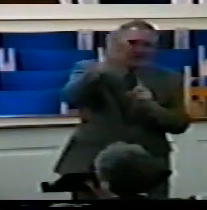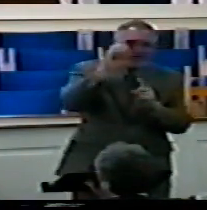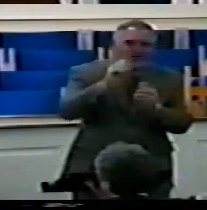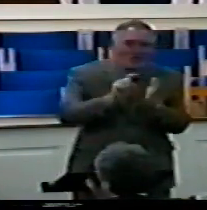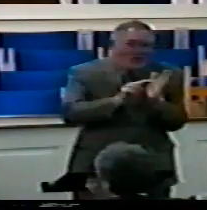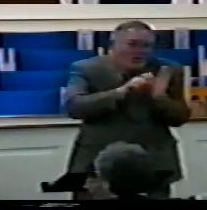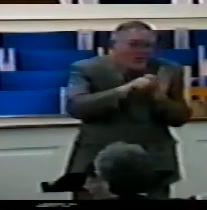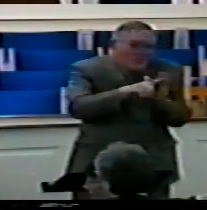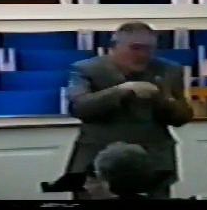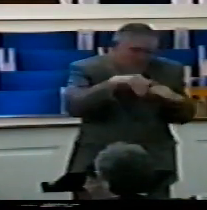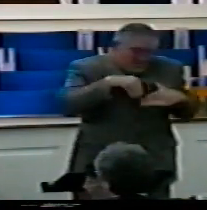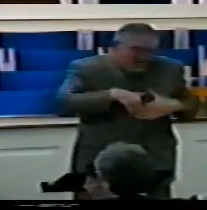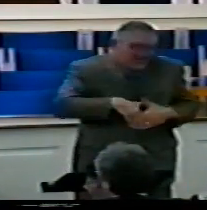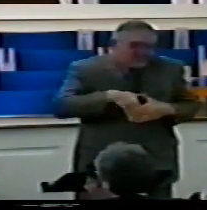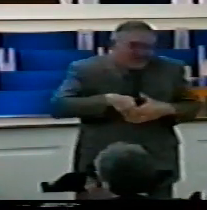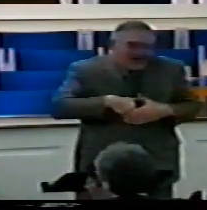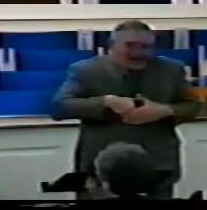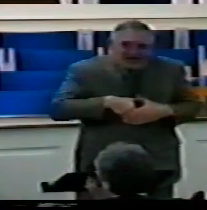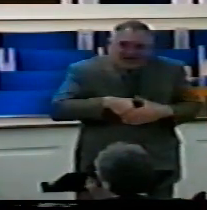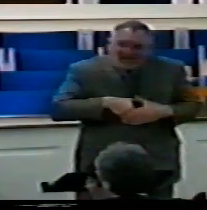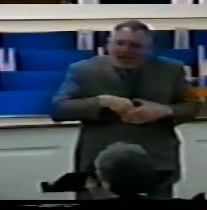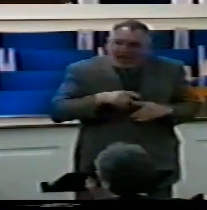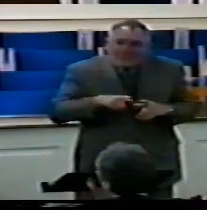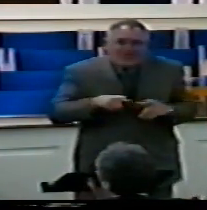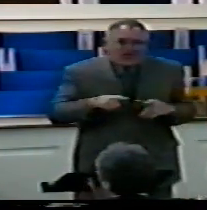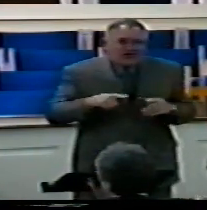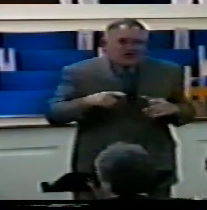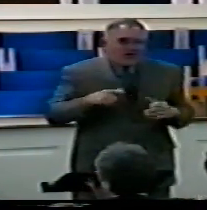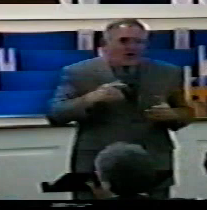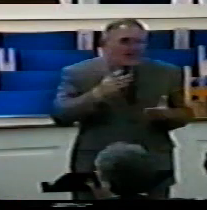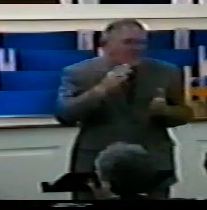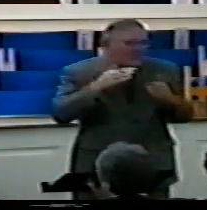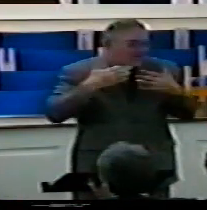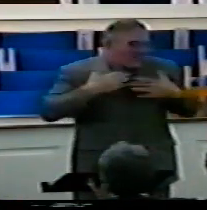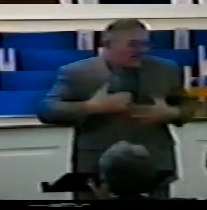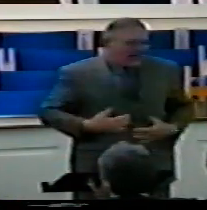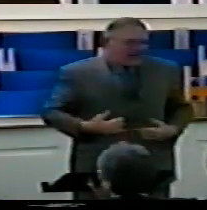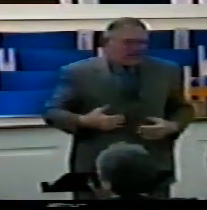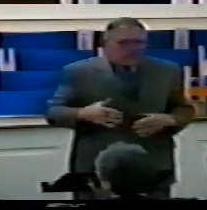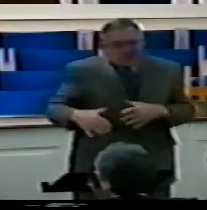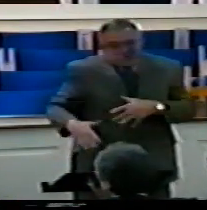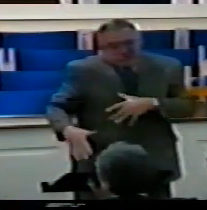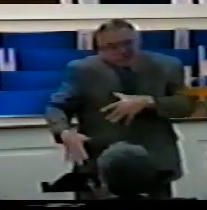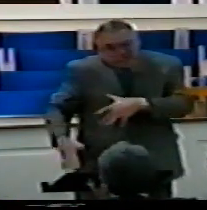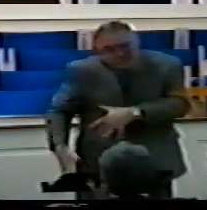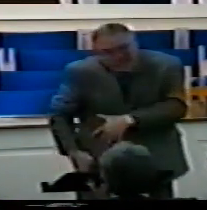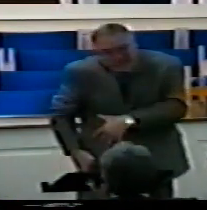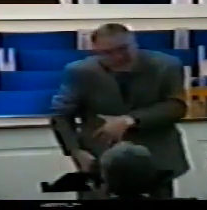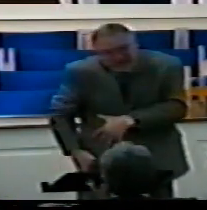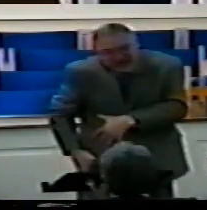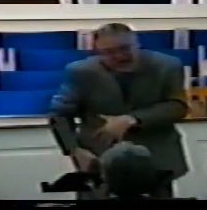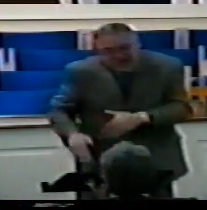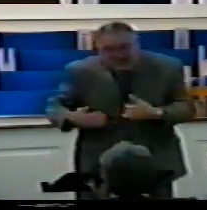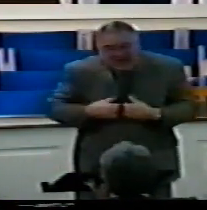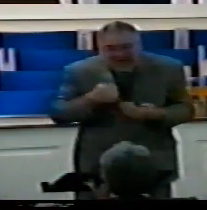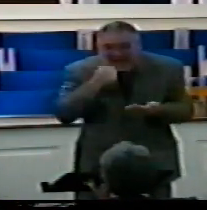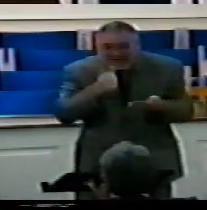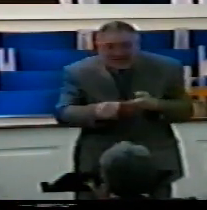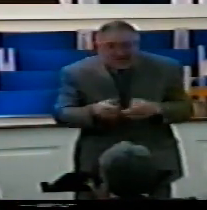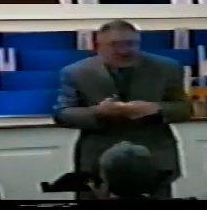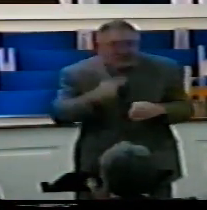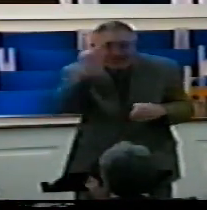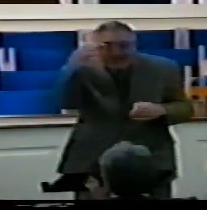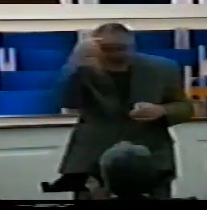98 pounds, paralyzed on the whole left side of her body. And I remember as we got an official letter from the government ordering us out of the